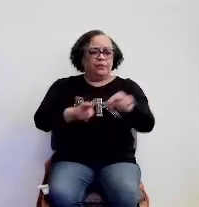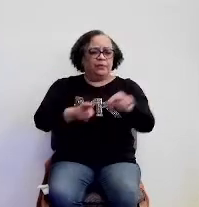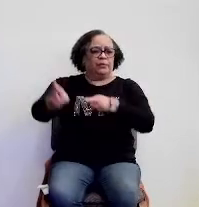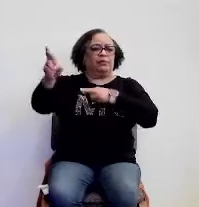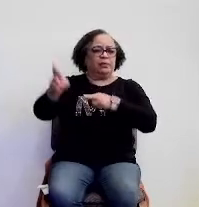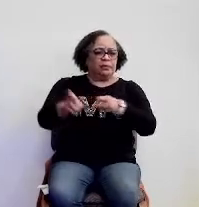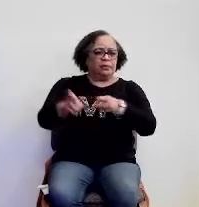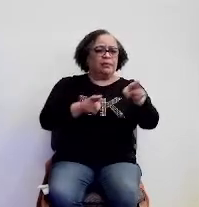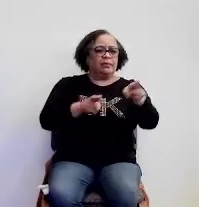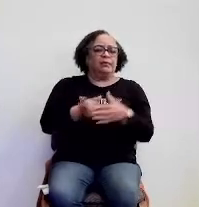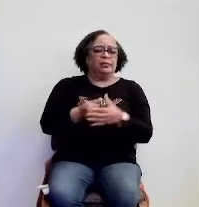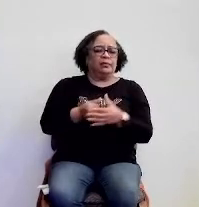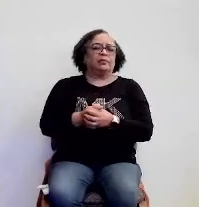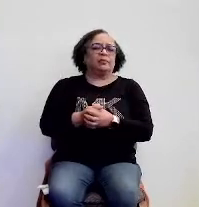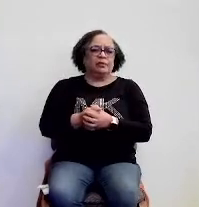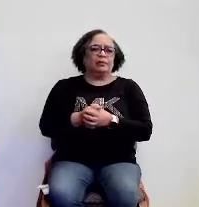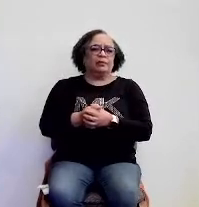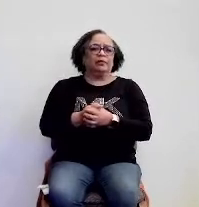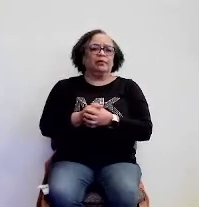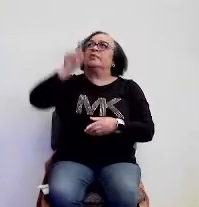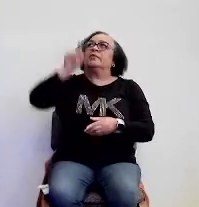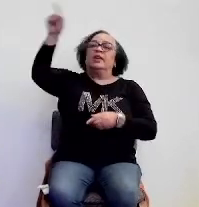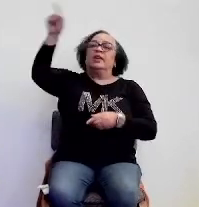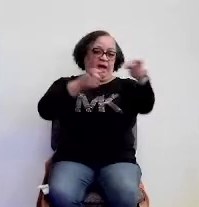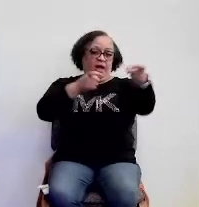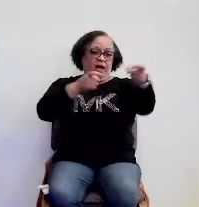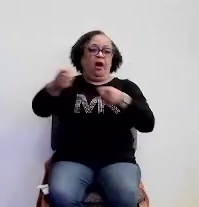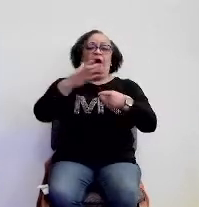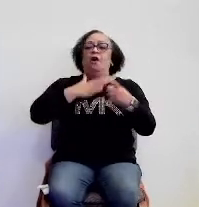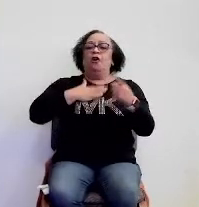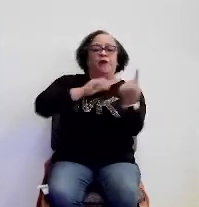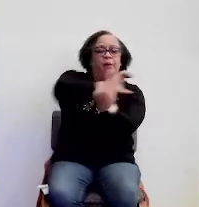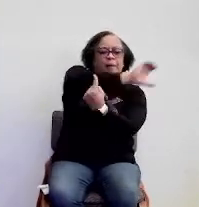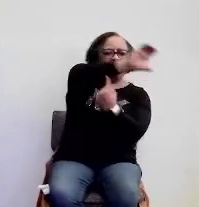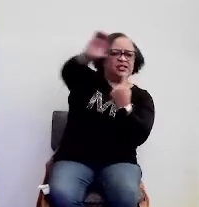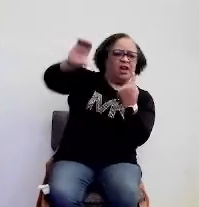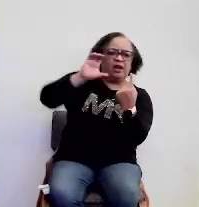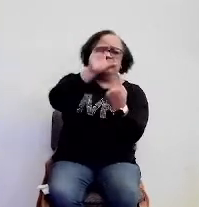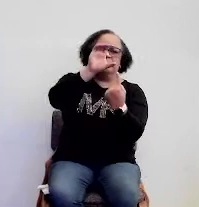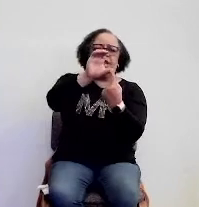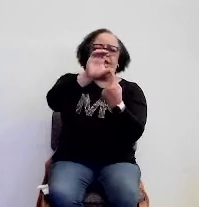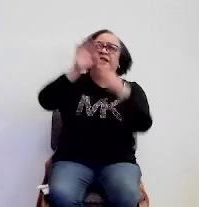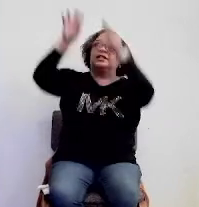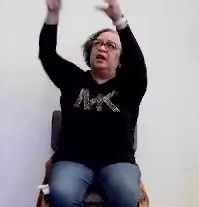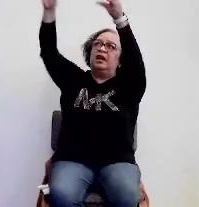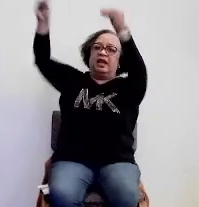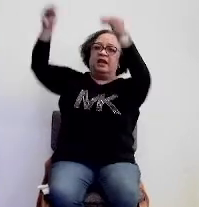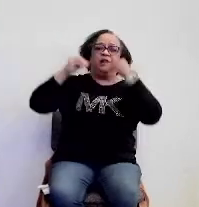Give me another chance. You reign. 'Cause God, you reign. Over. Over.